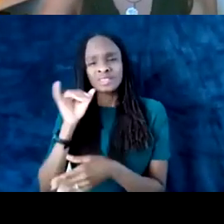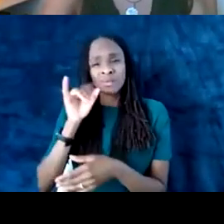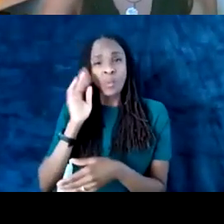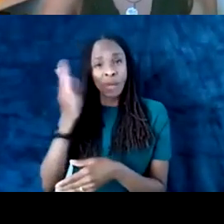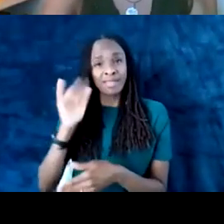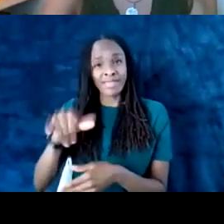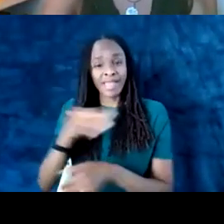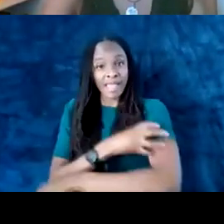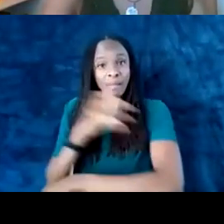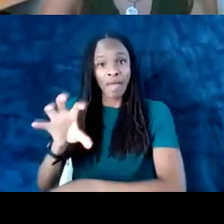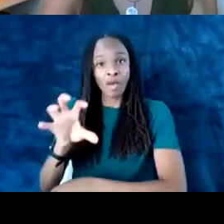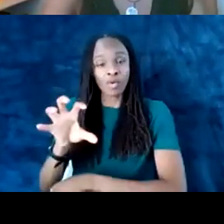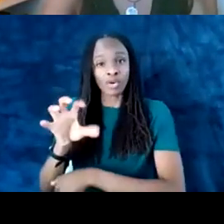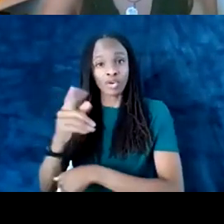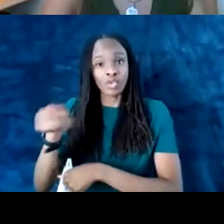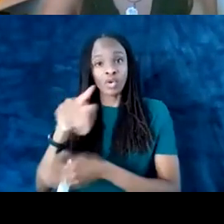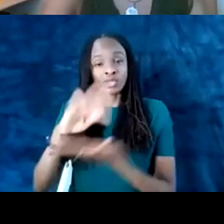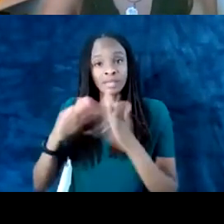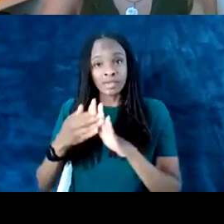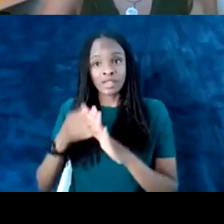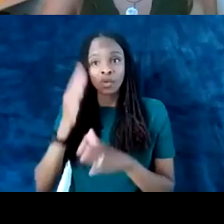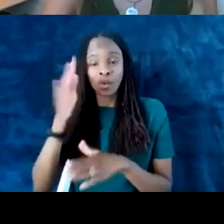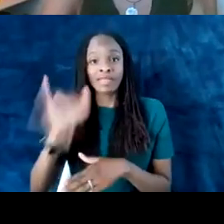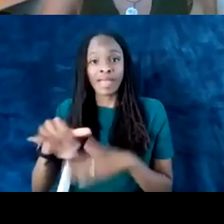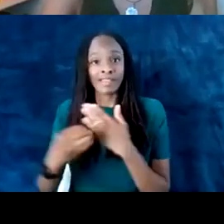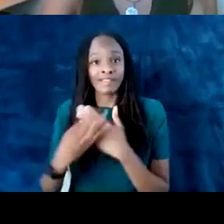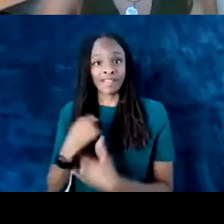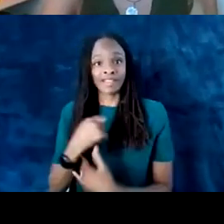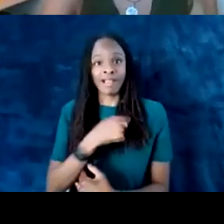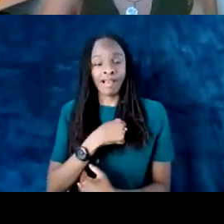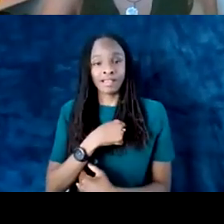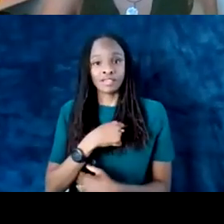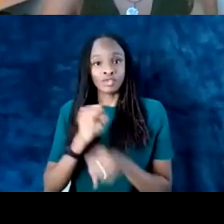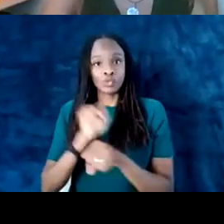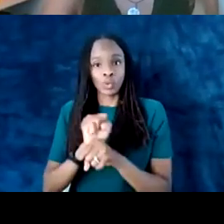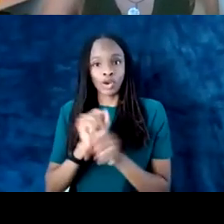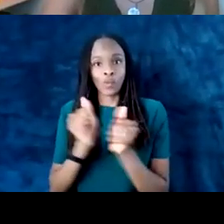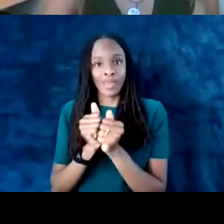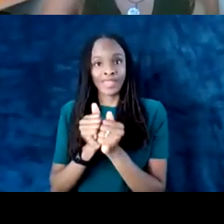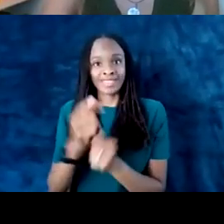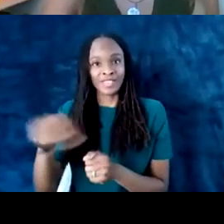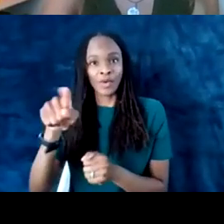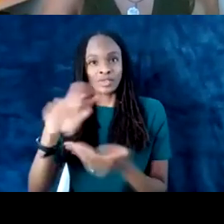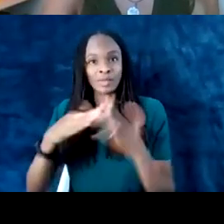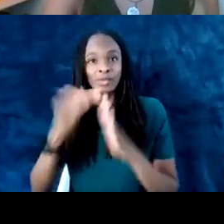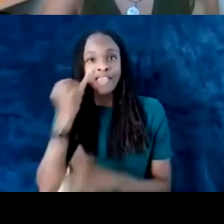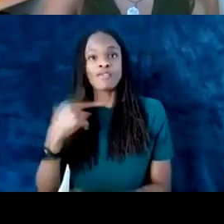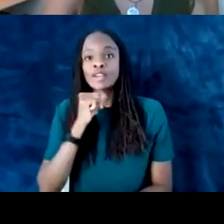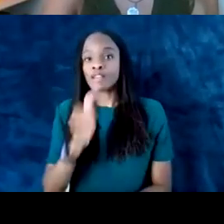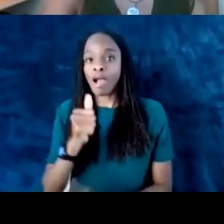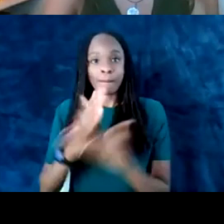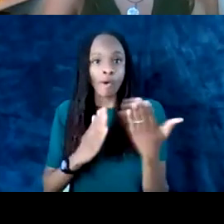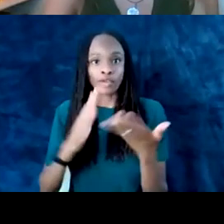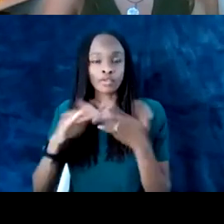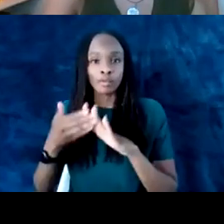it's being done from those communities? And is it being done to ask the rest of us to act in solidarity with those communities if we are not part of those communities? So that's